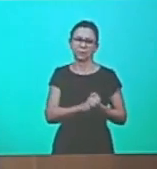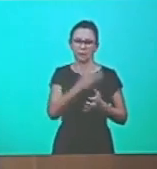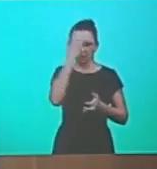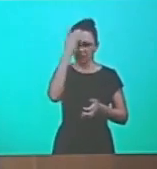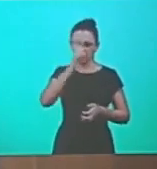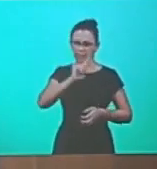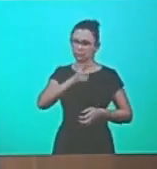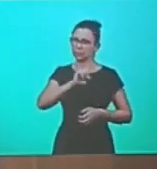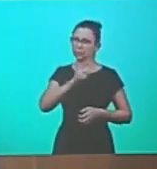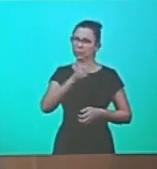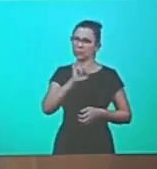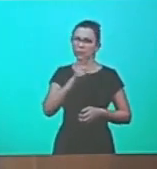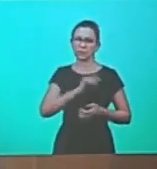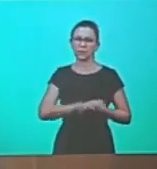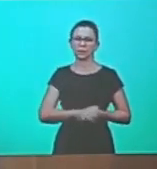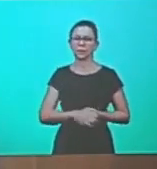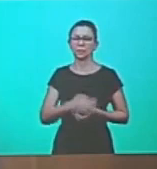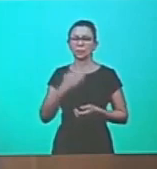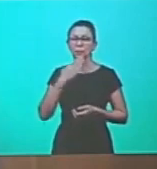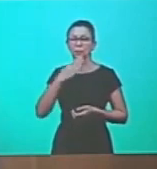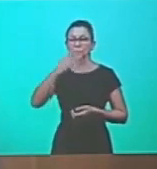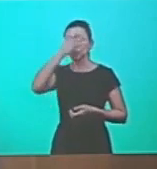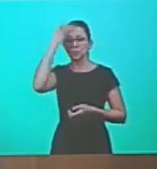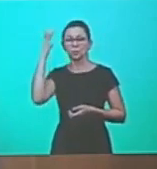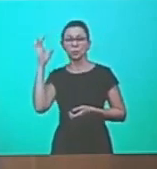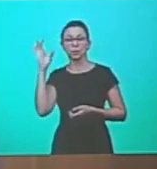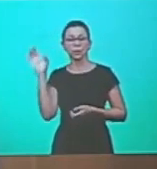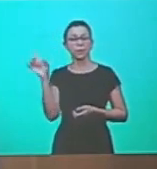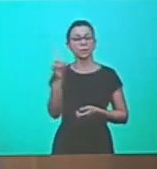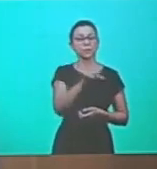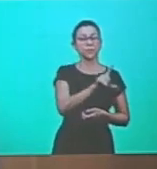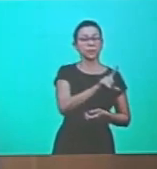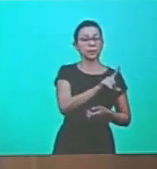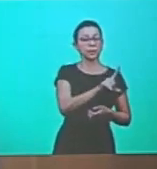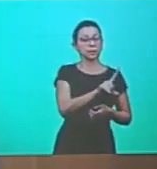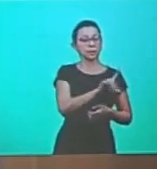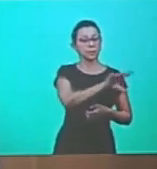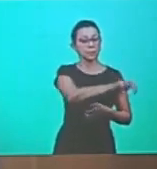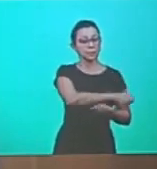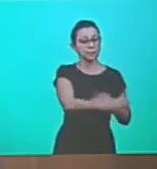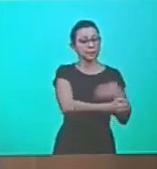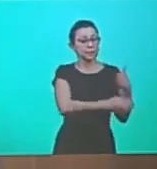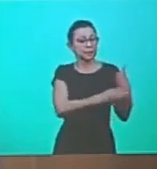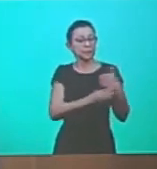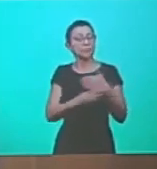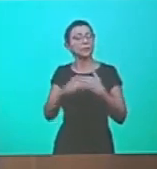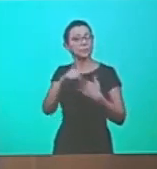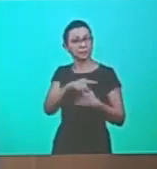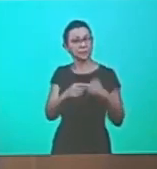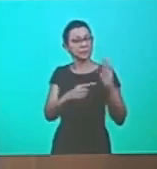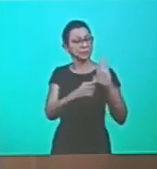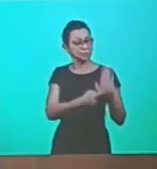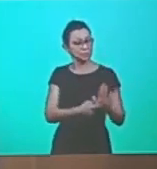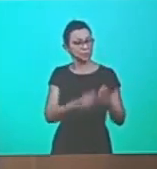So the guests, they were brought by a special person, a specific person. So